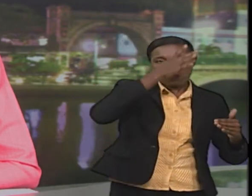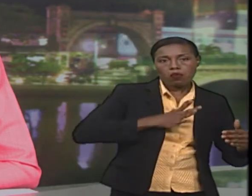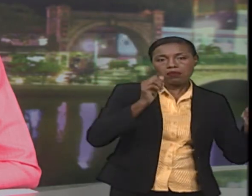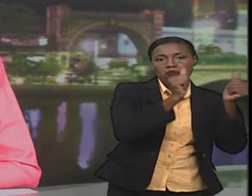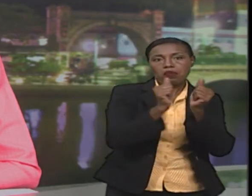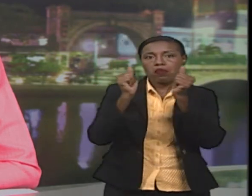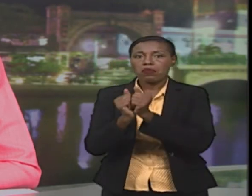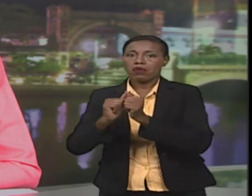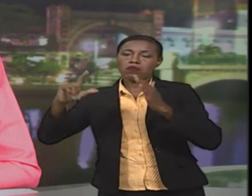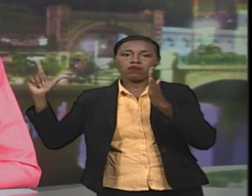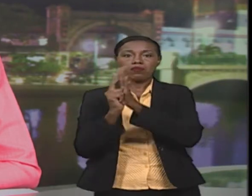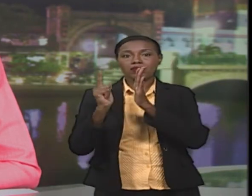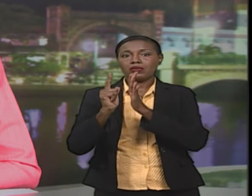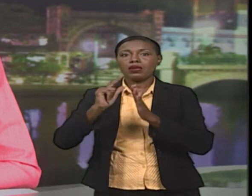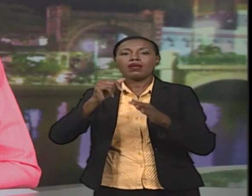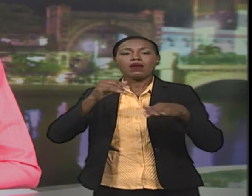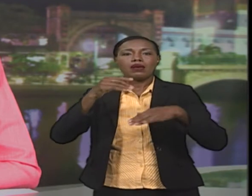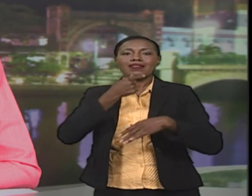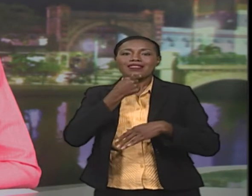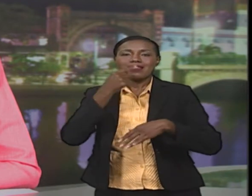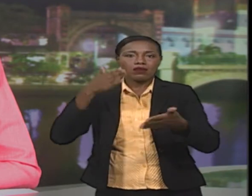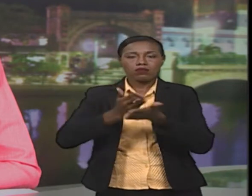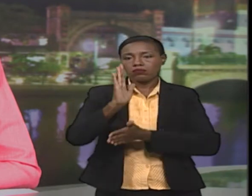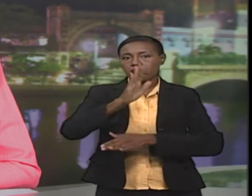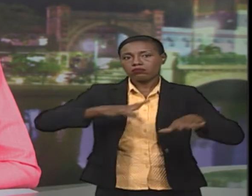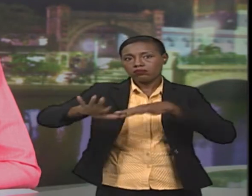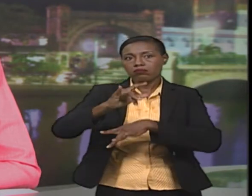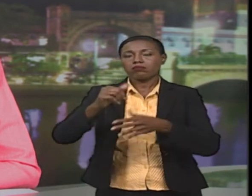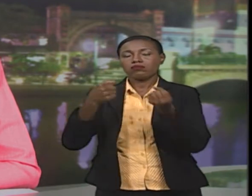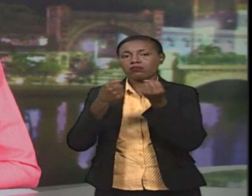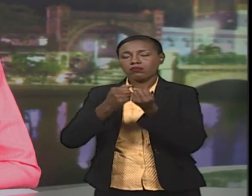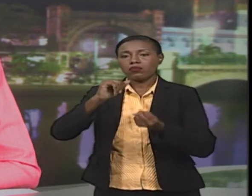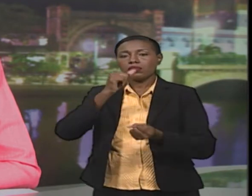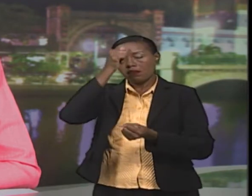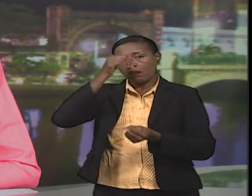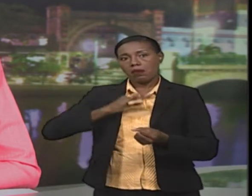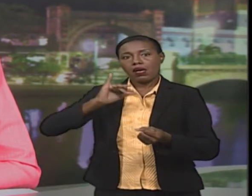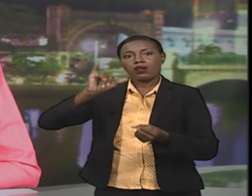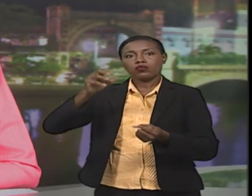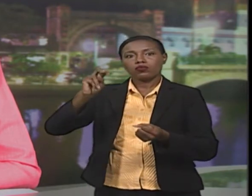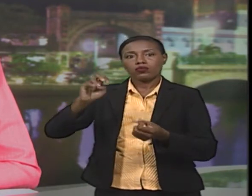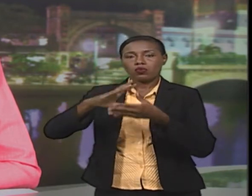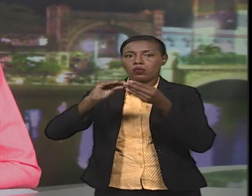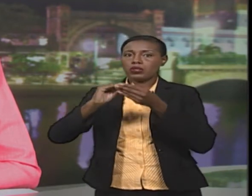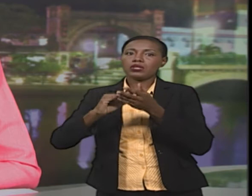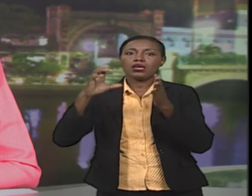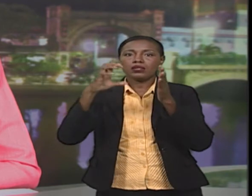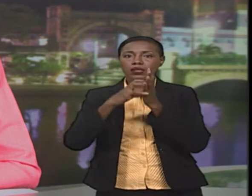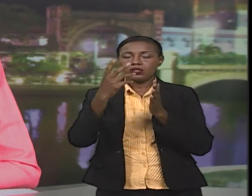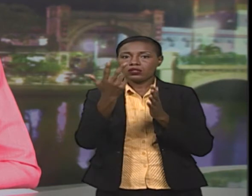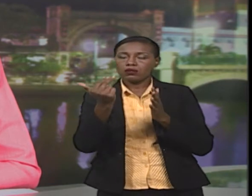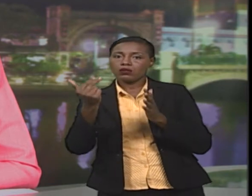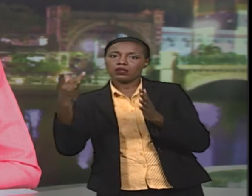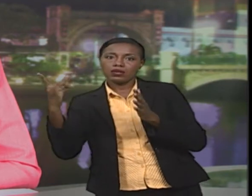rights activist Jason Jones successfully challenged Sections 13 and 16 of the Sexual Offences Act, also known as the